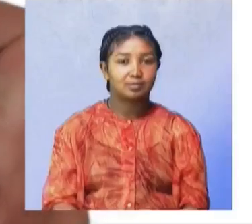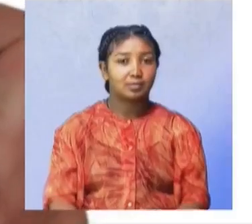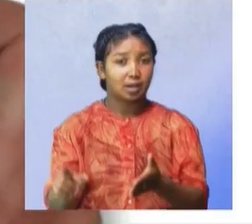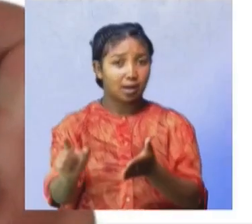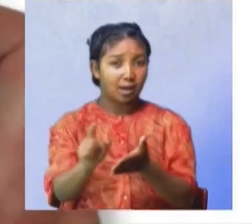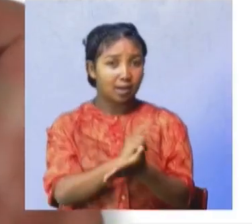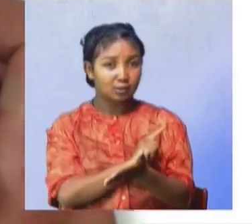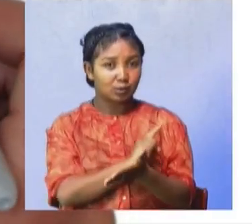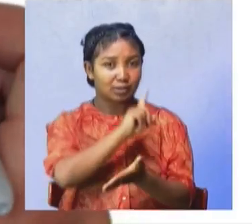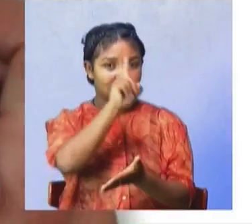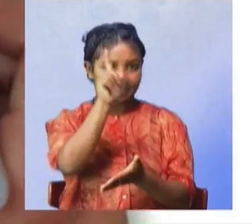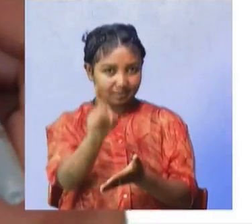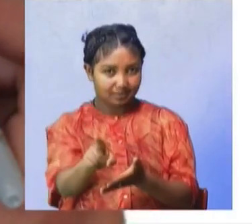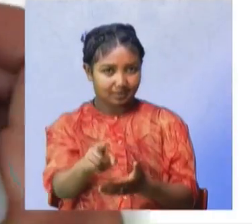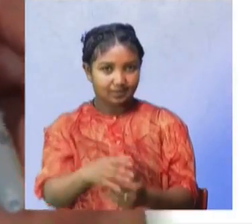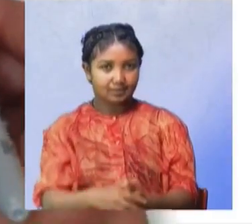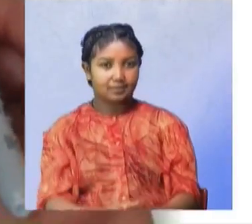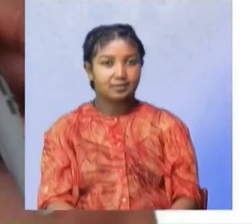last week?